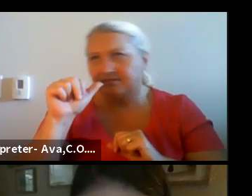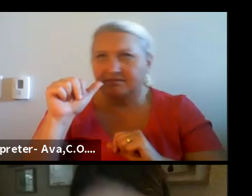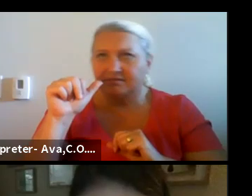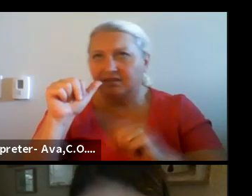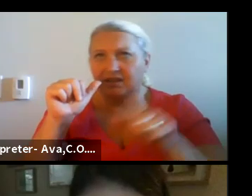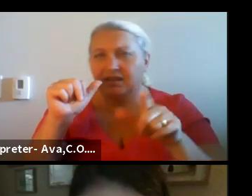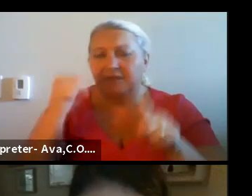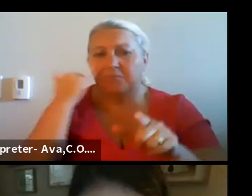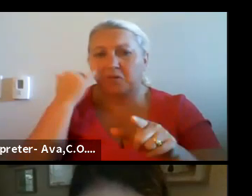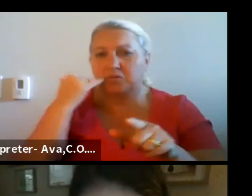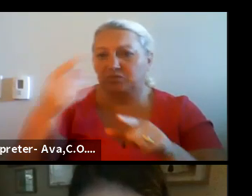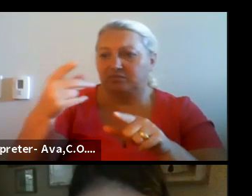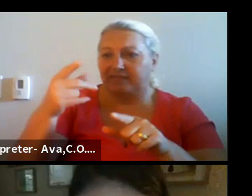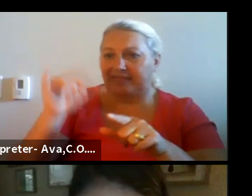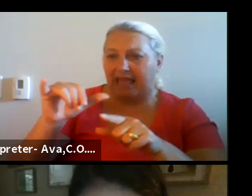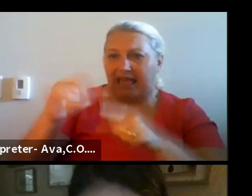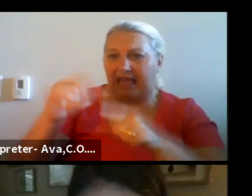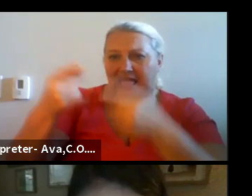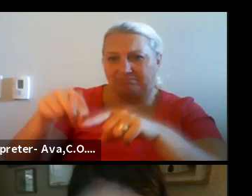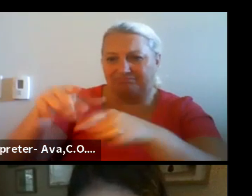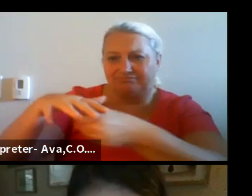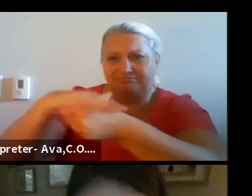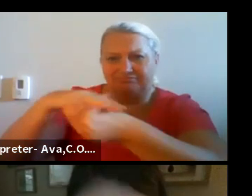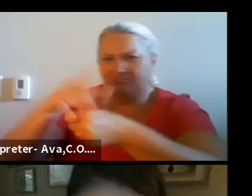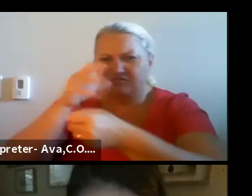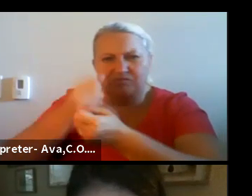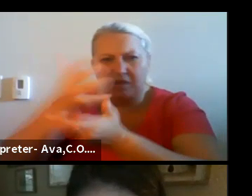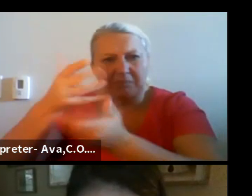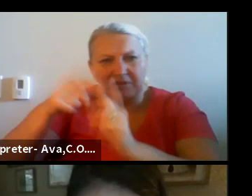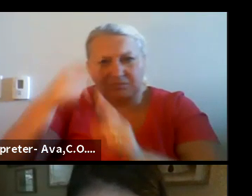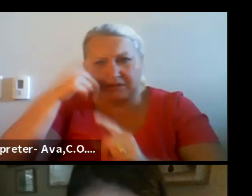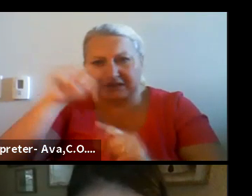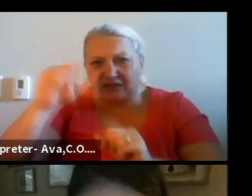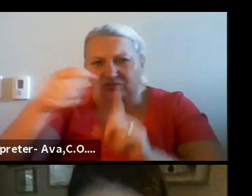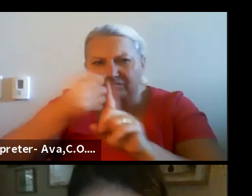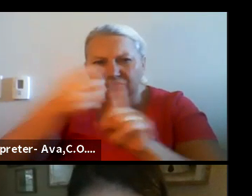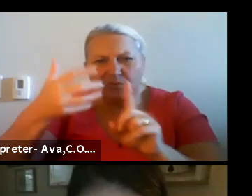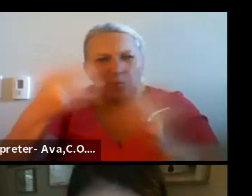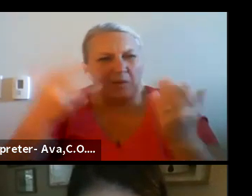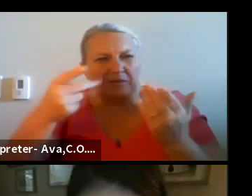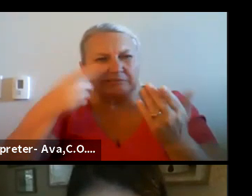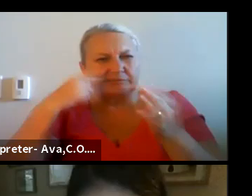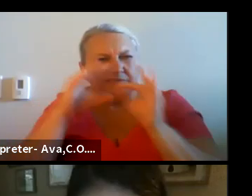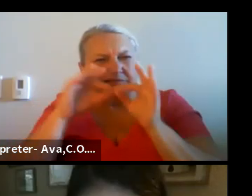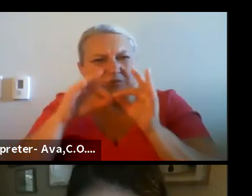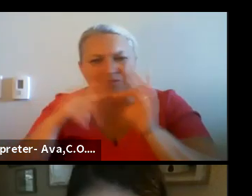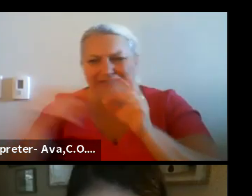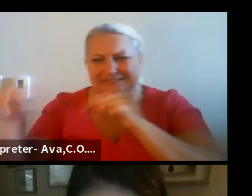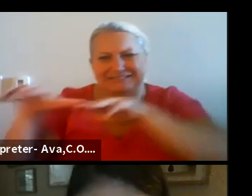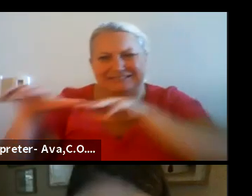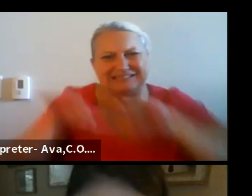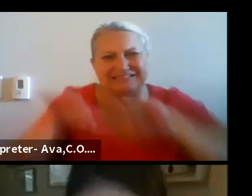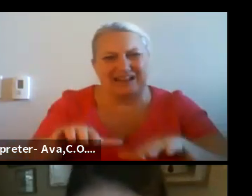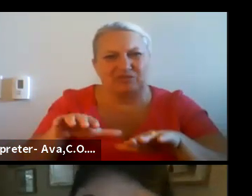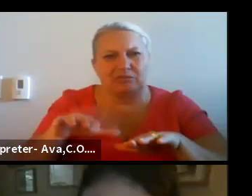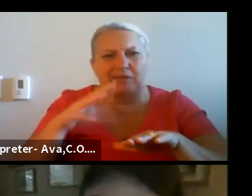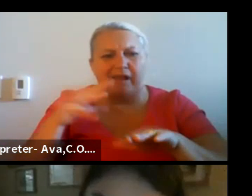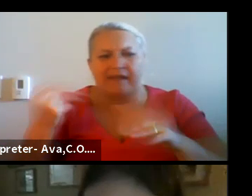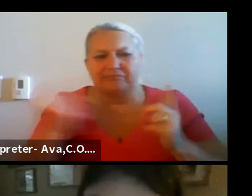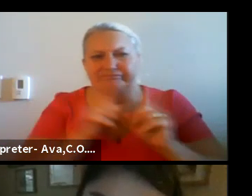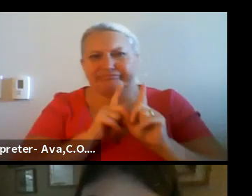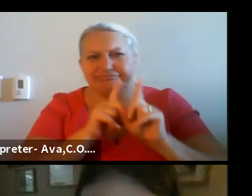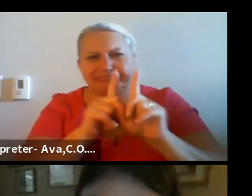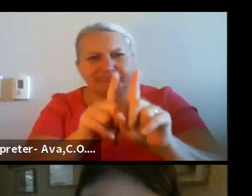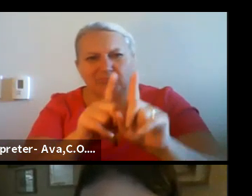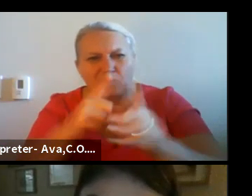speaking, offering us a little more context about what settler handholding looks like, what